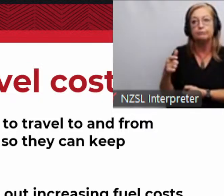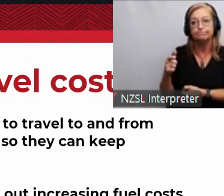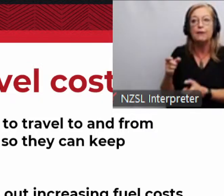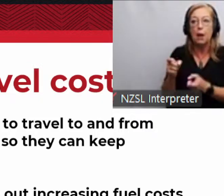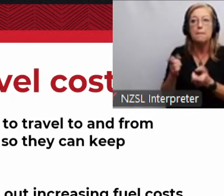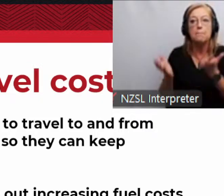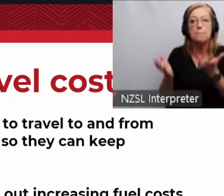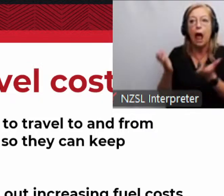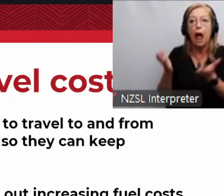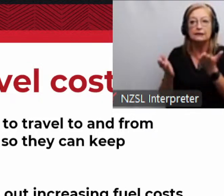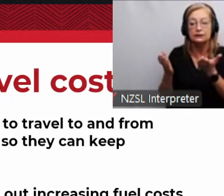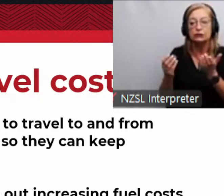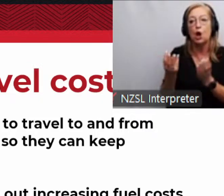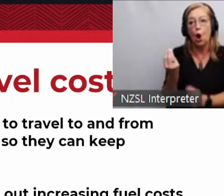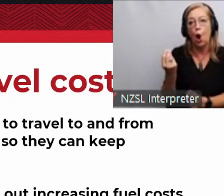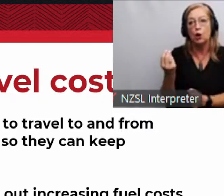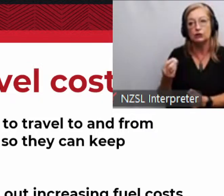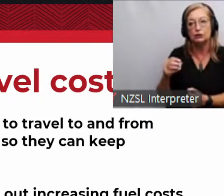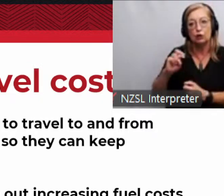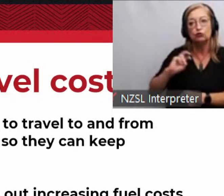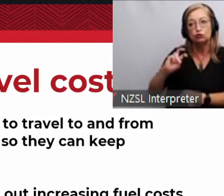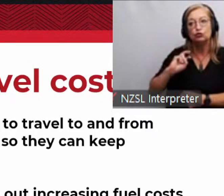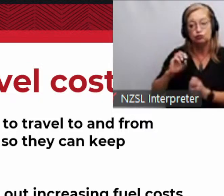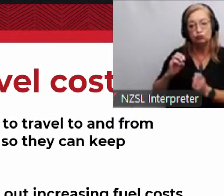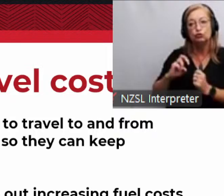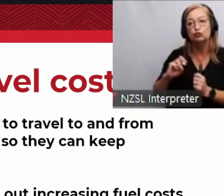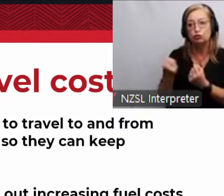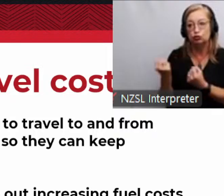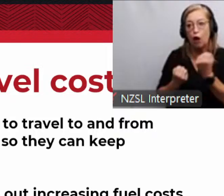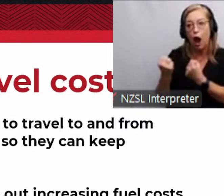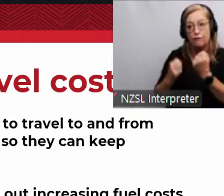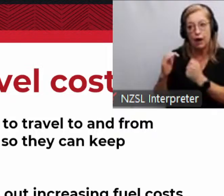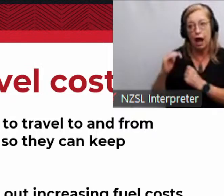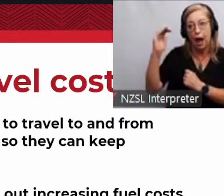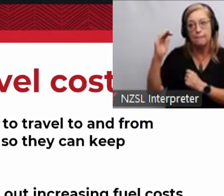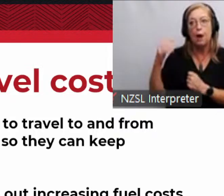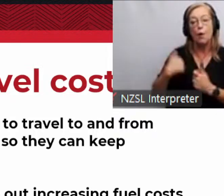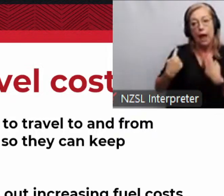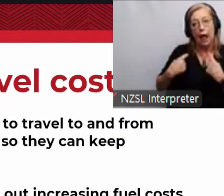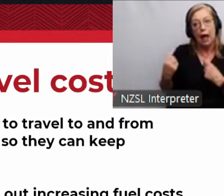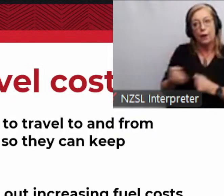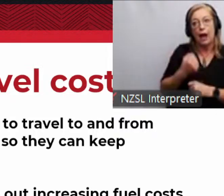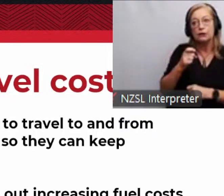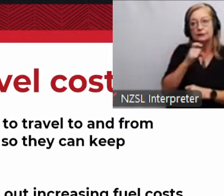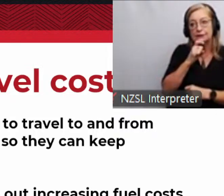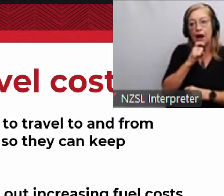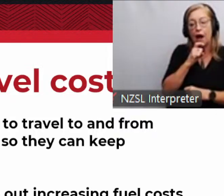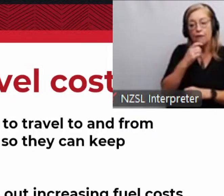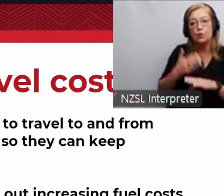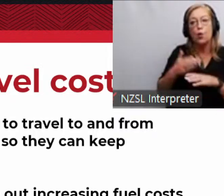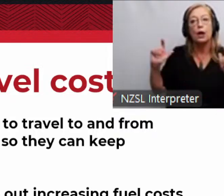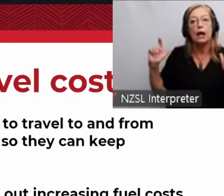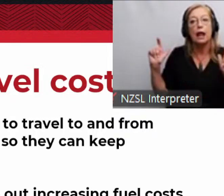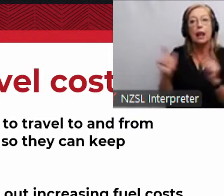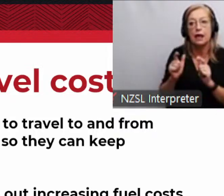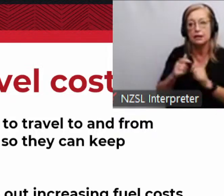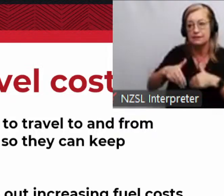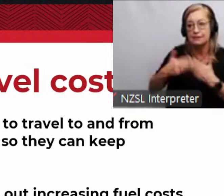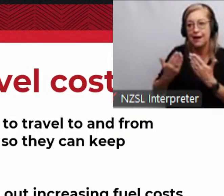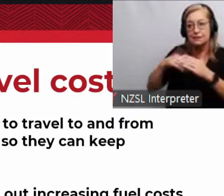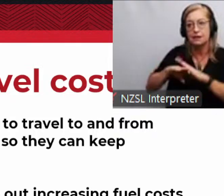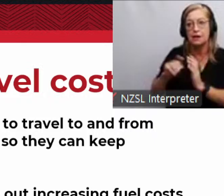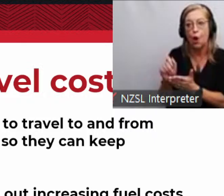commute is to allow them to work fewer days in the office so that overall their weekly commute cost